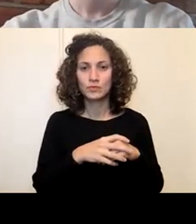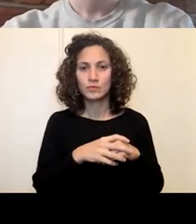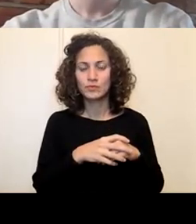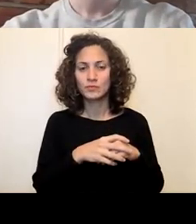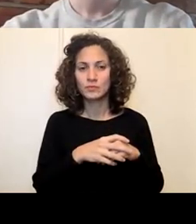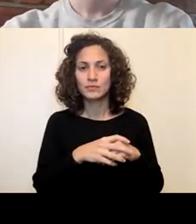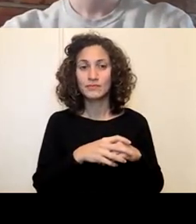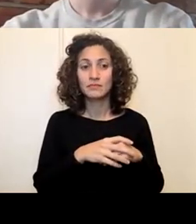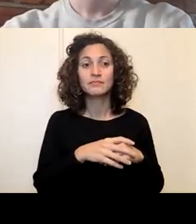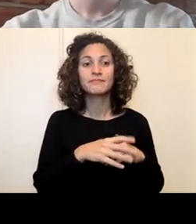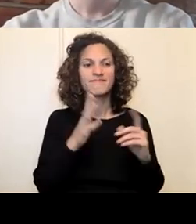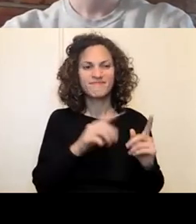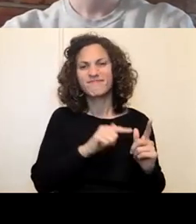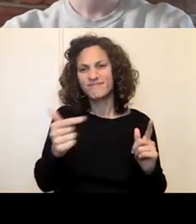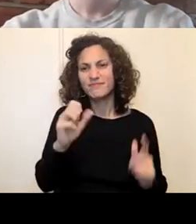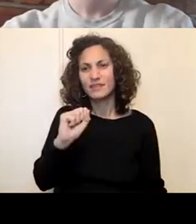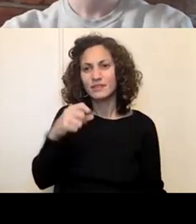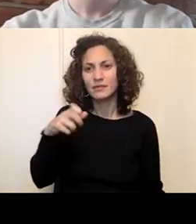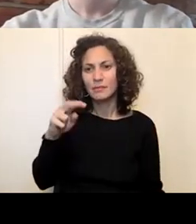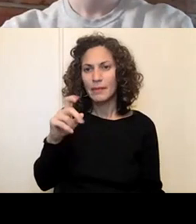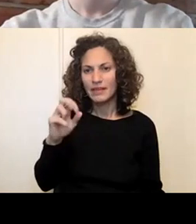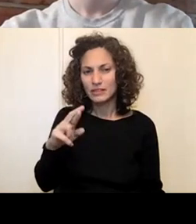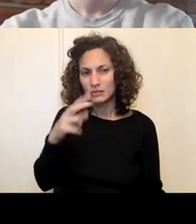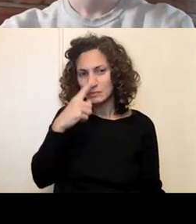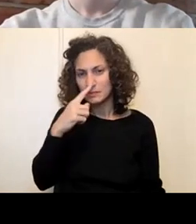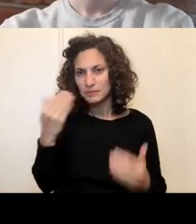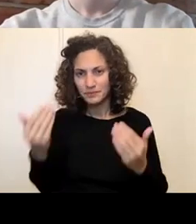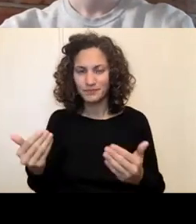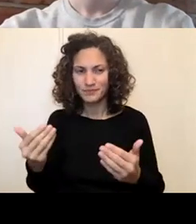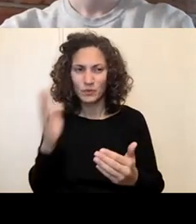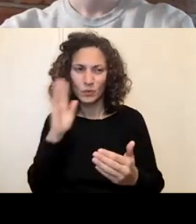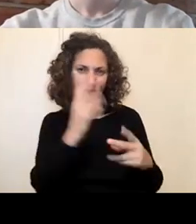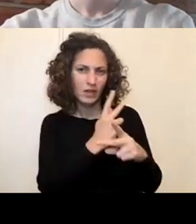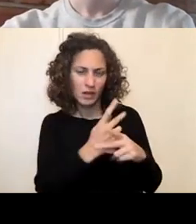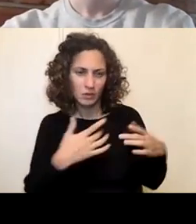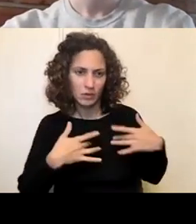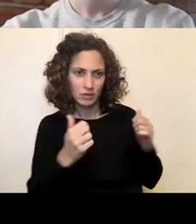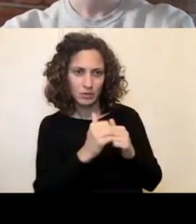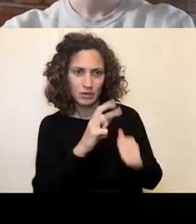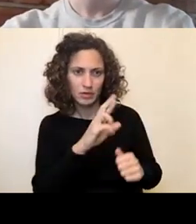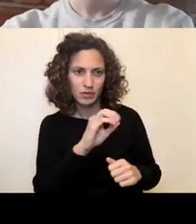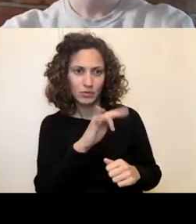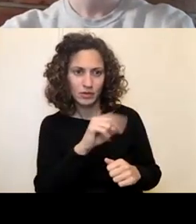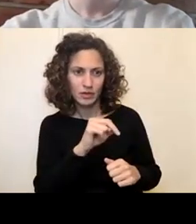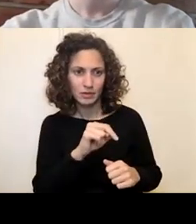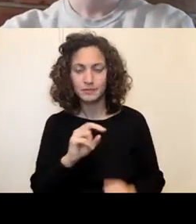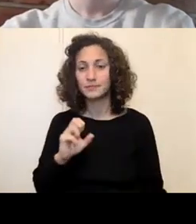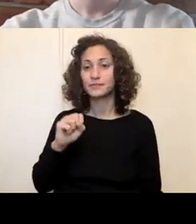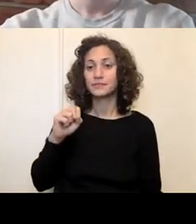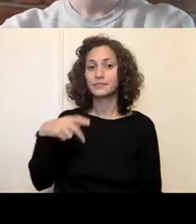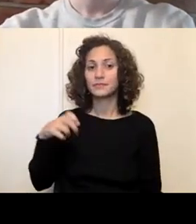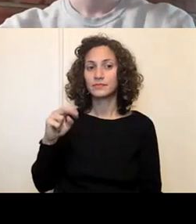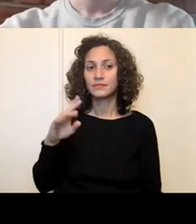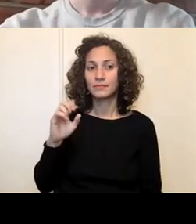Spencer, do you want to go until we figure out what's going on? What's going on with Robin? Sure, no